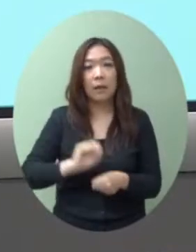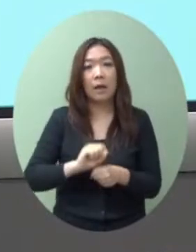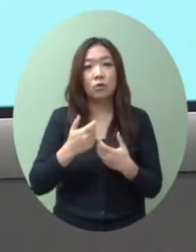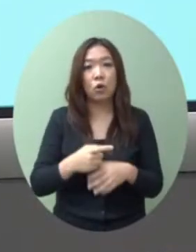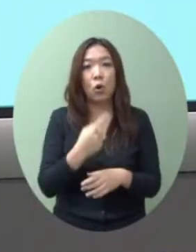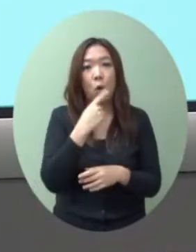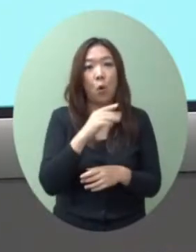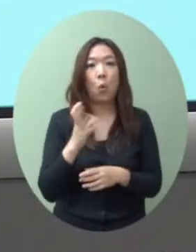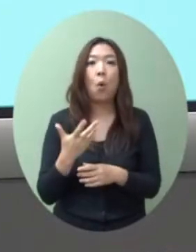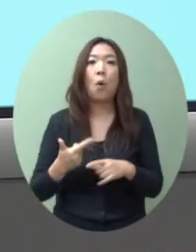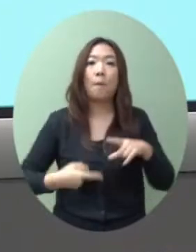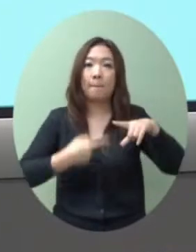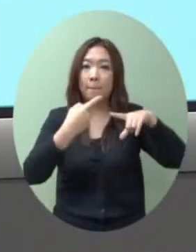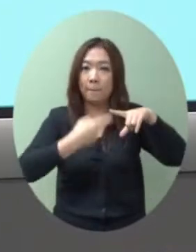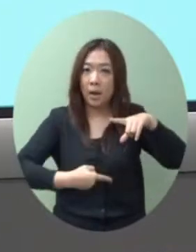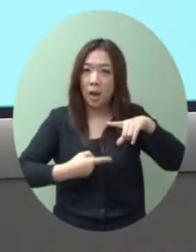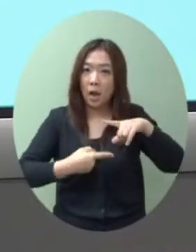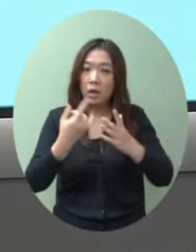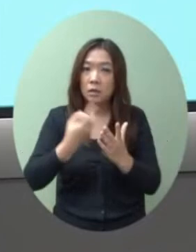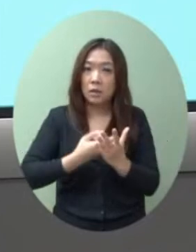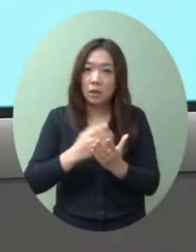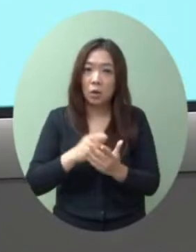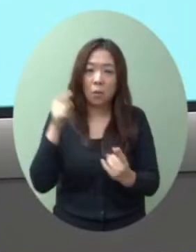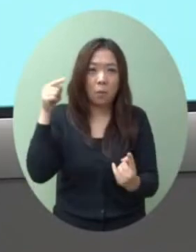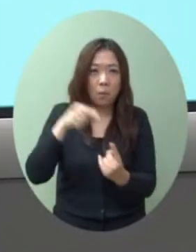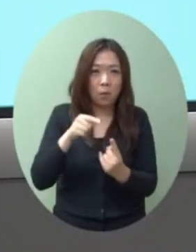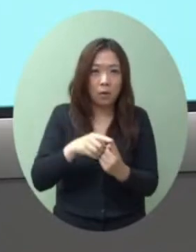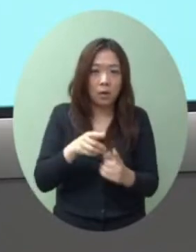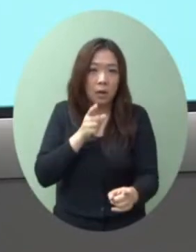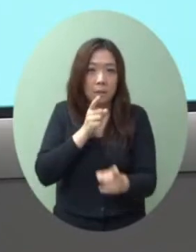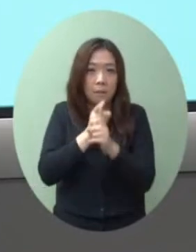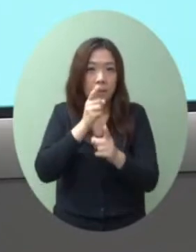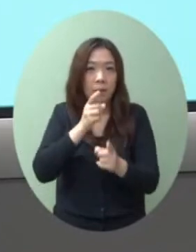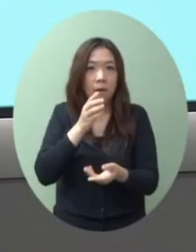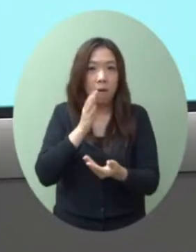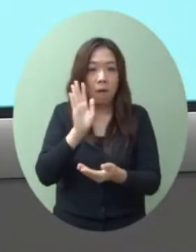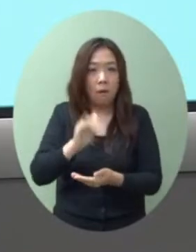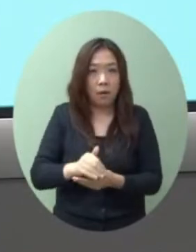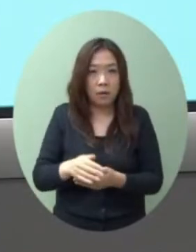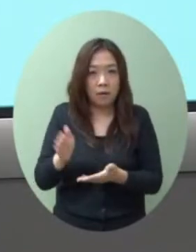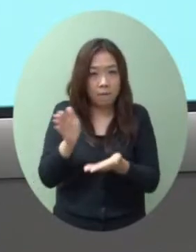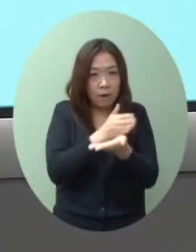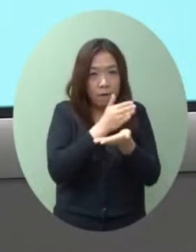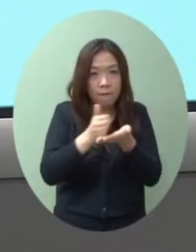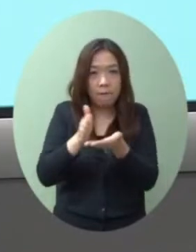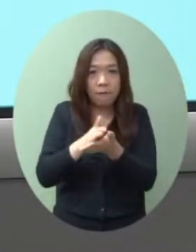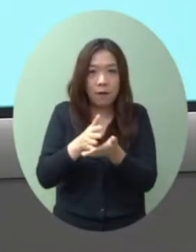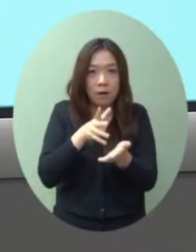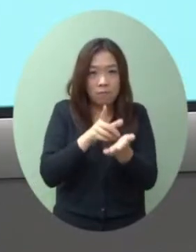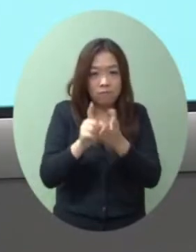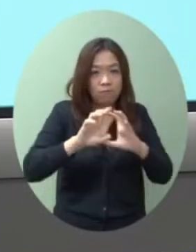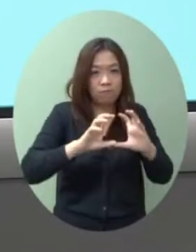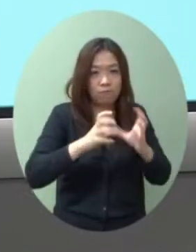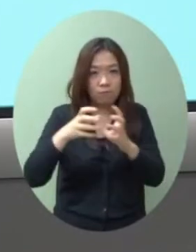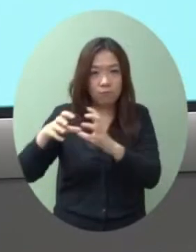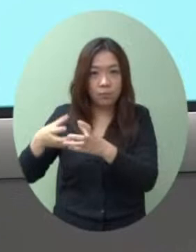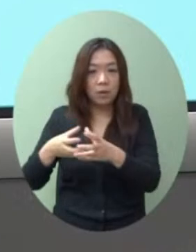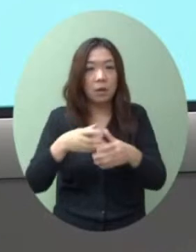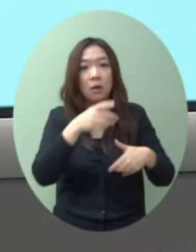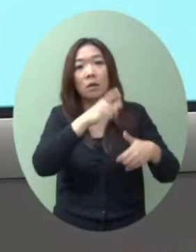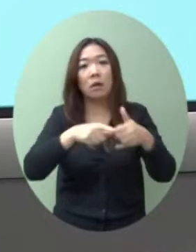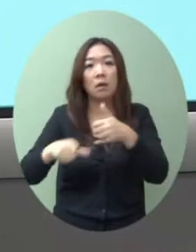With the latest updates that will come the red and yellow code, so as to